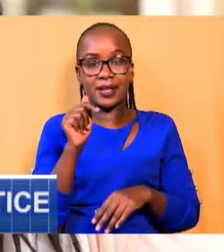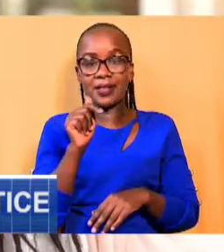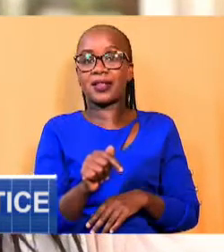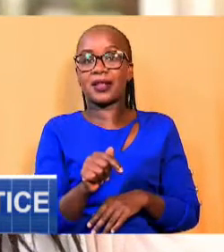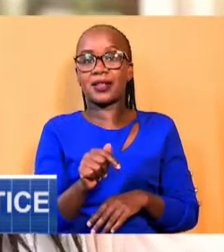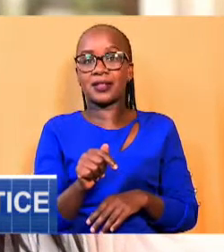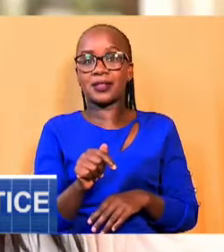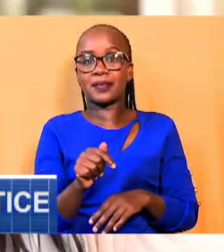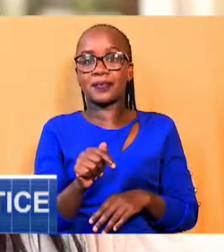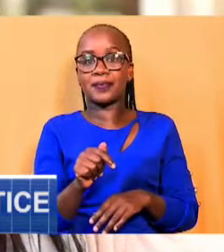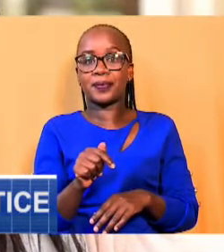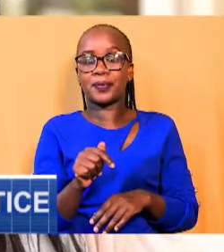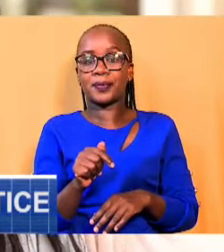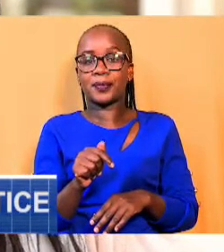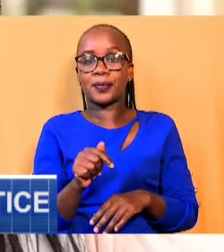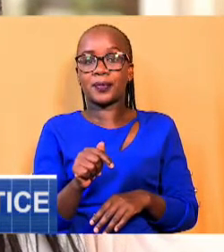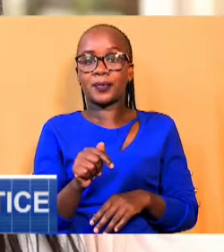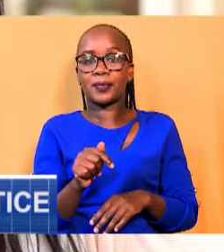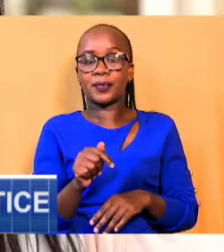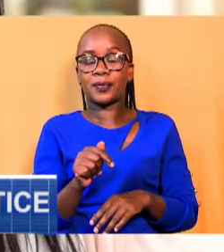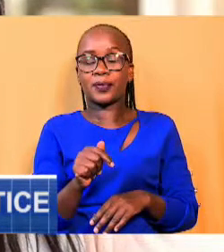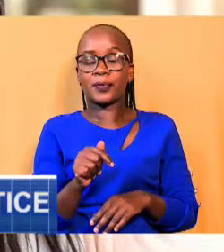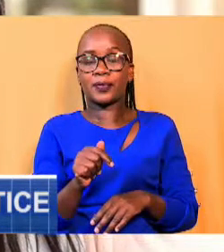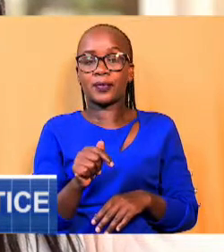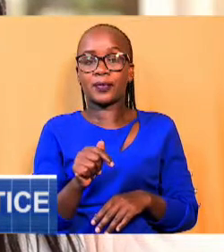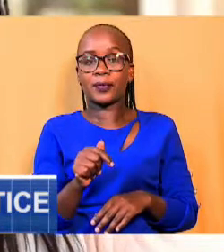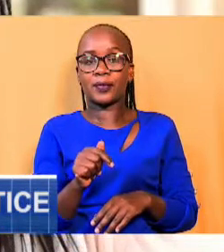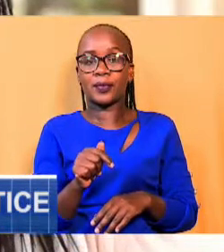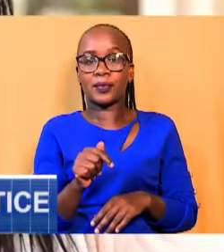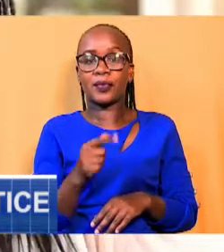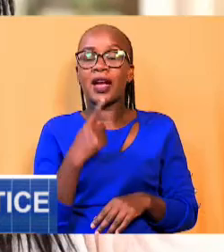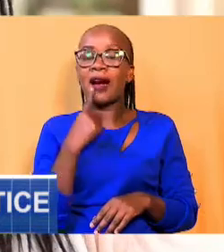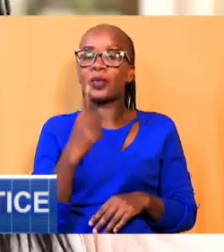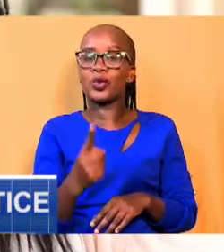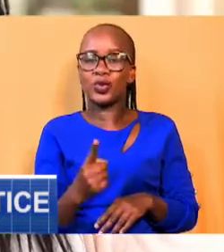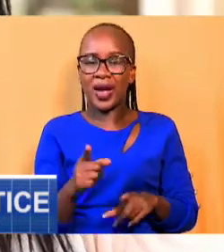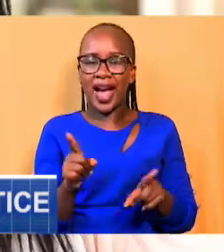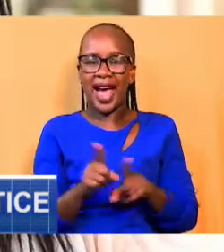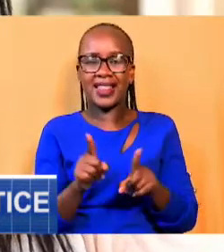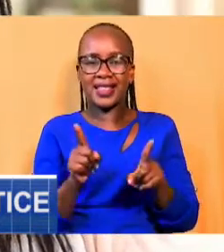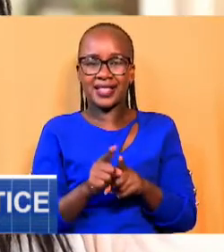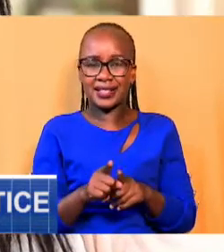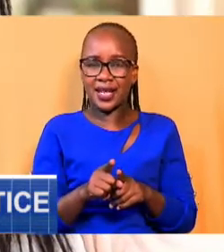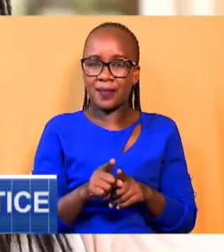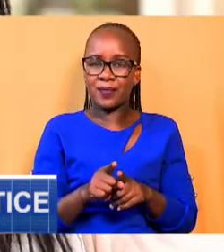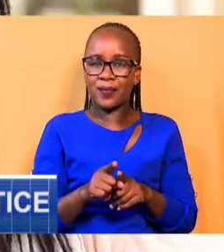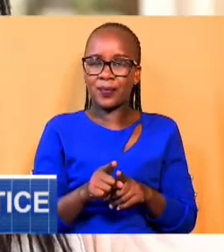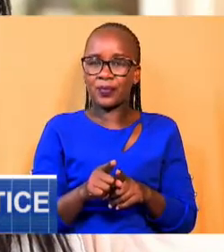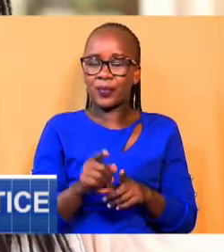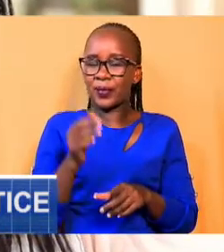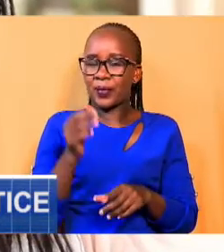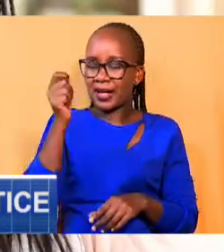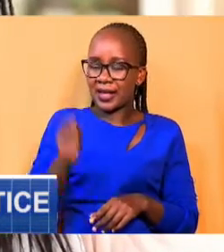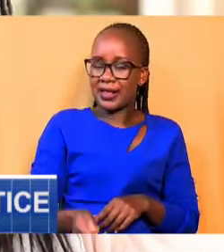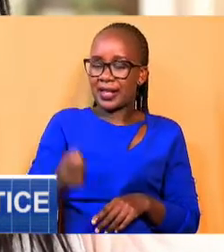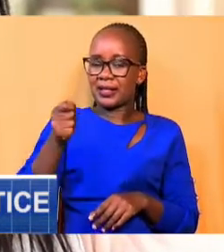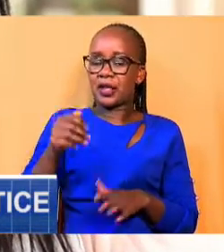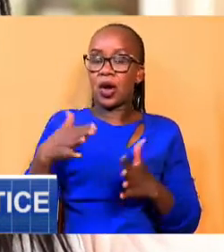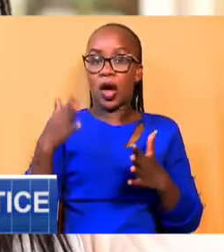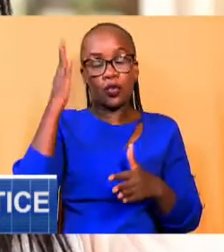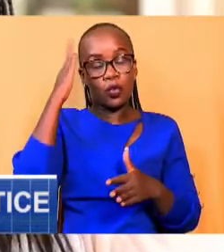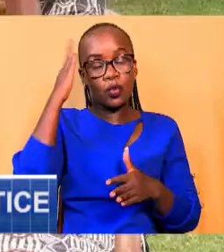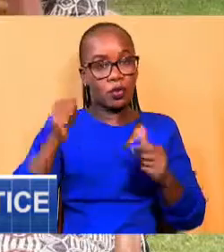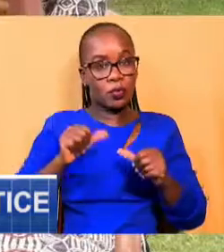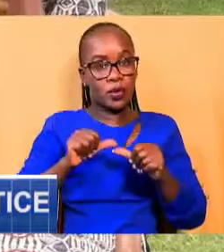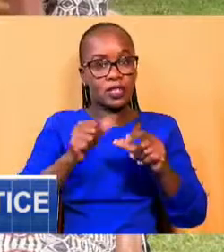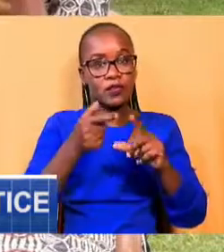which left a legal lacuna that I'm sure the prosecution office is trying to figure out how then to proceed